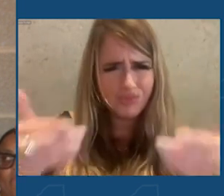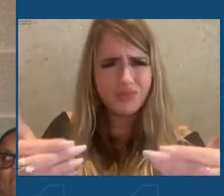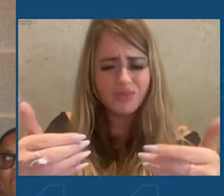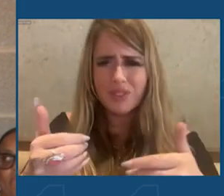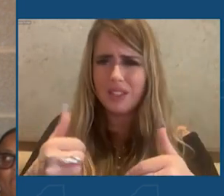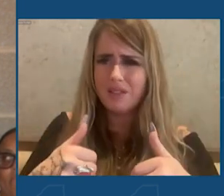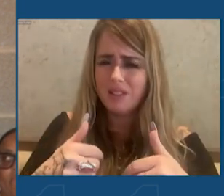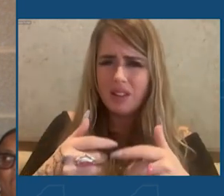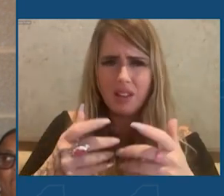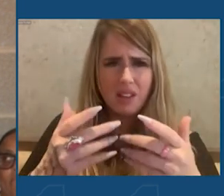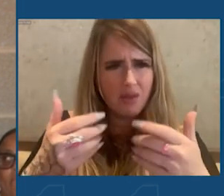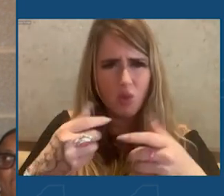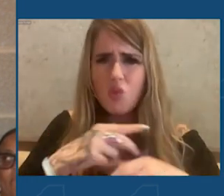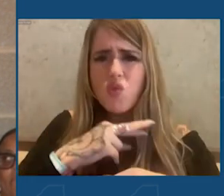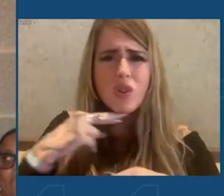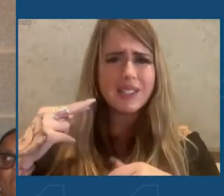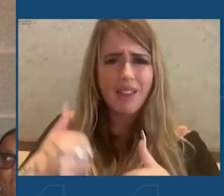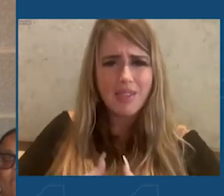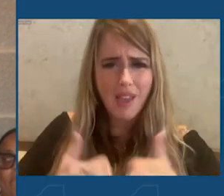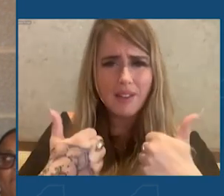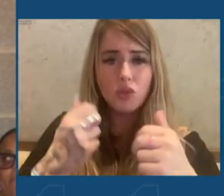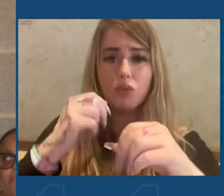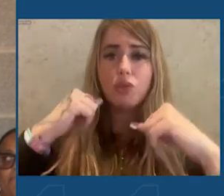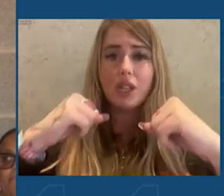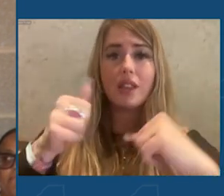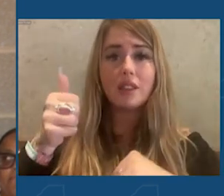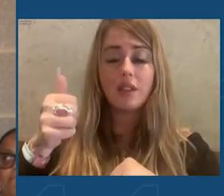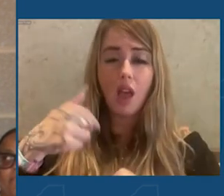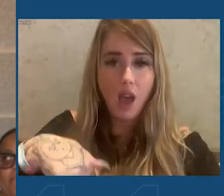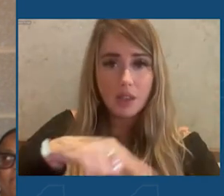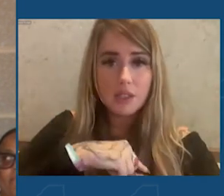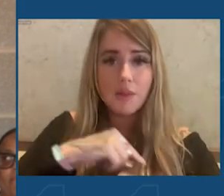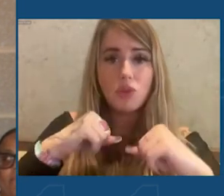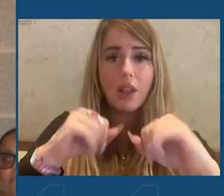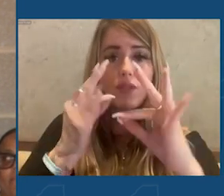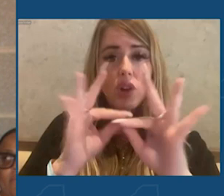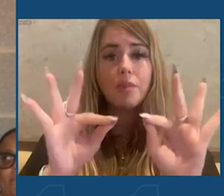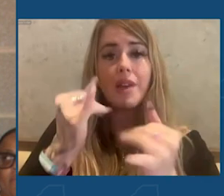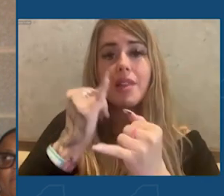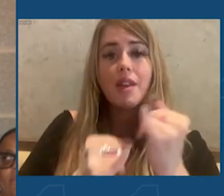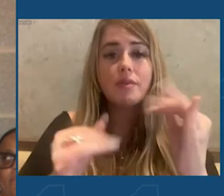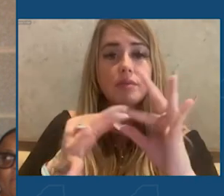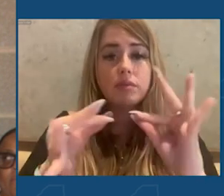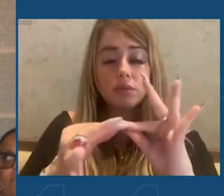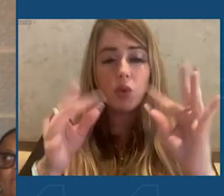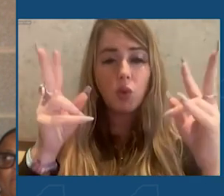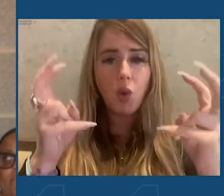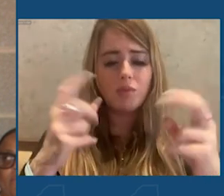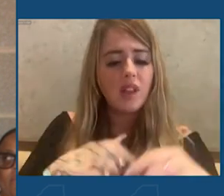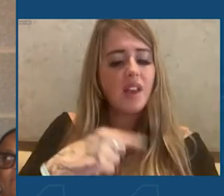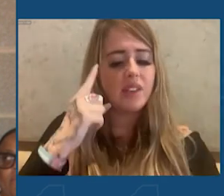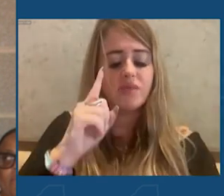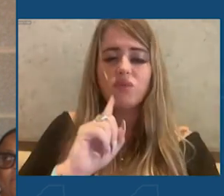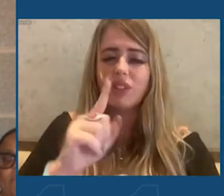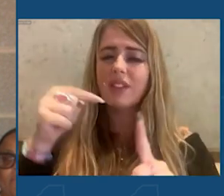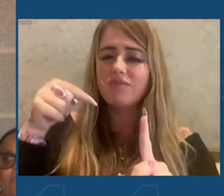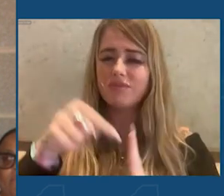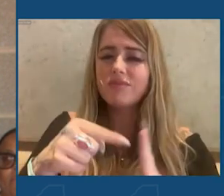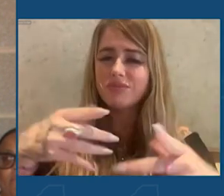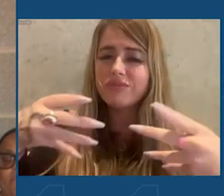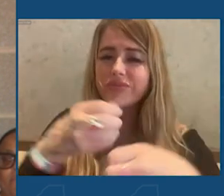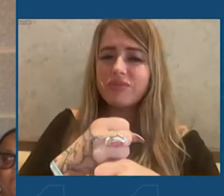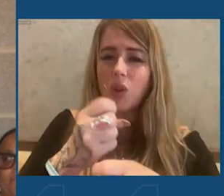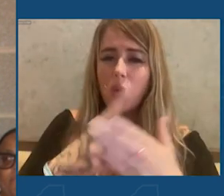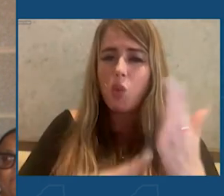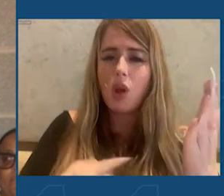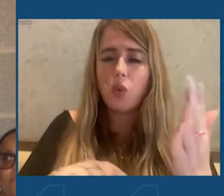our families, and our freedom. And if I could just close with this quote, I think it really kind of sums up what we're all doing here today and what we do